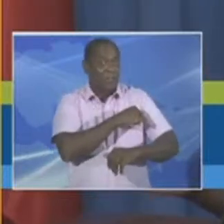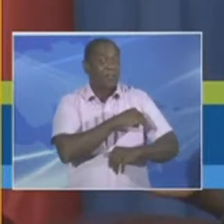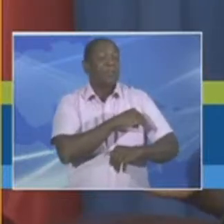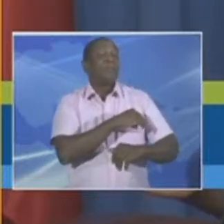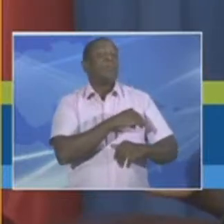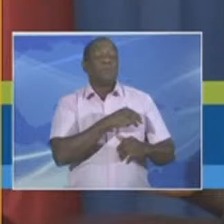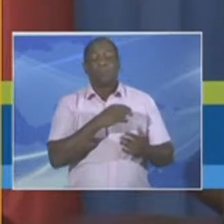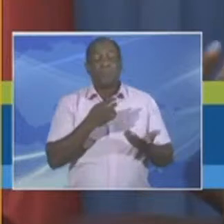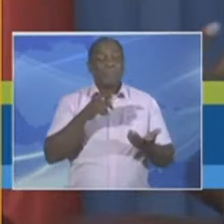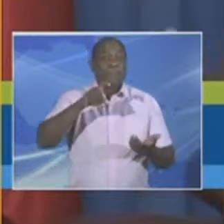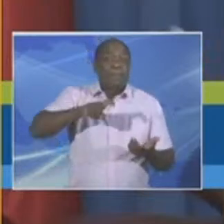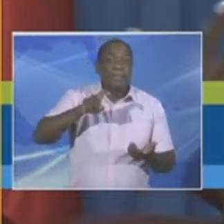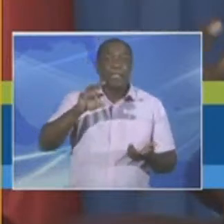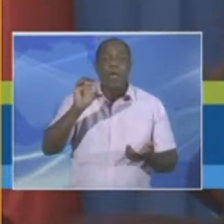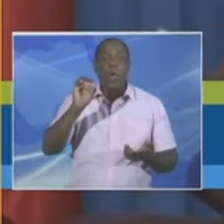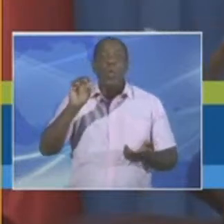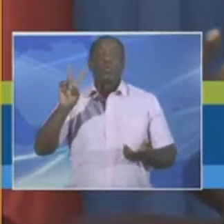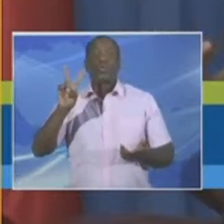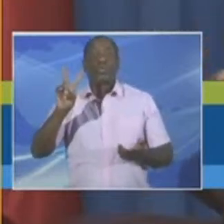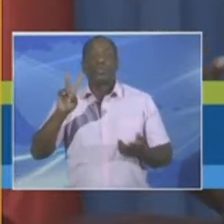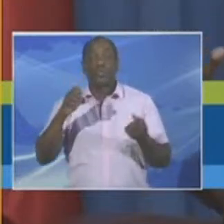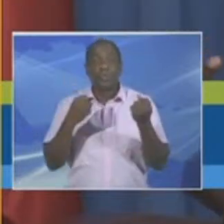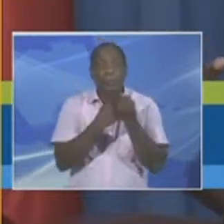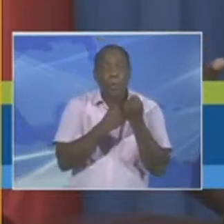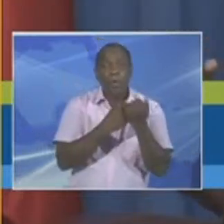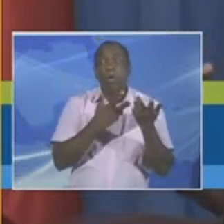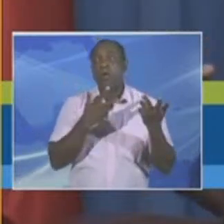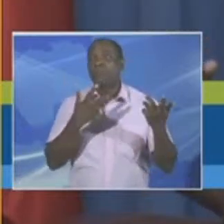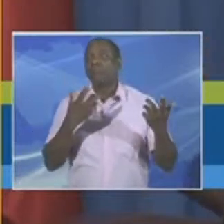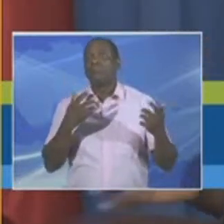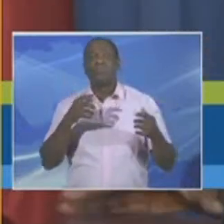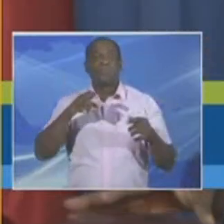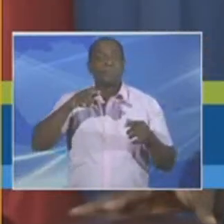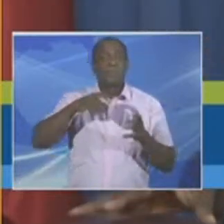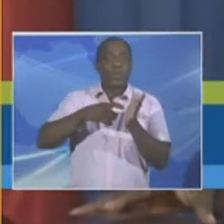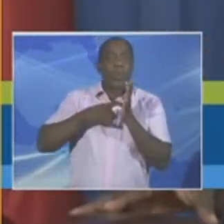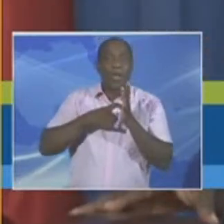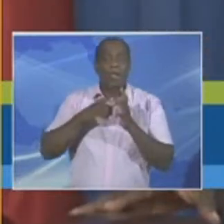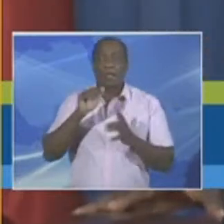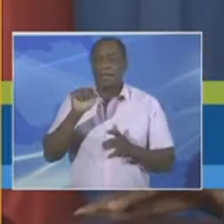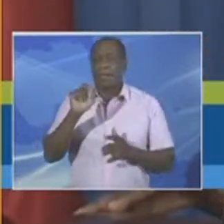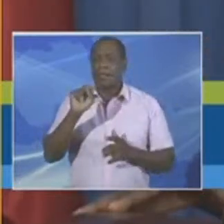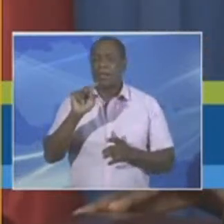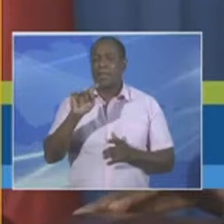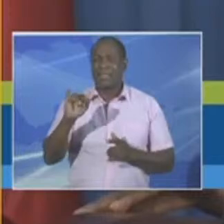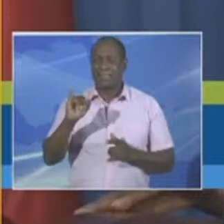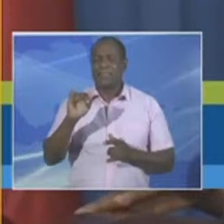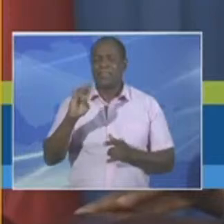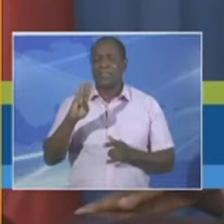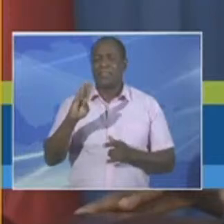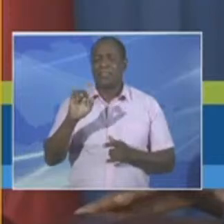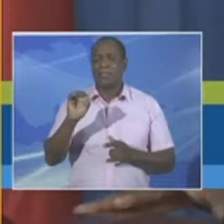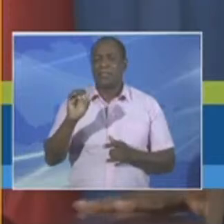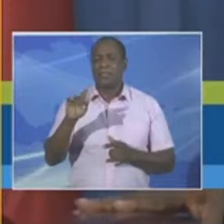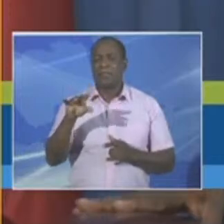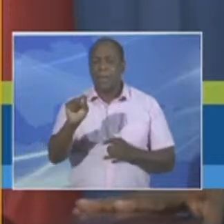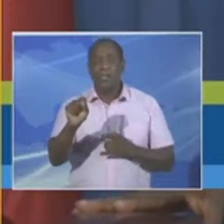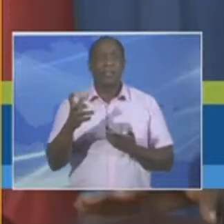etc., that has to be provided within the hospital setting. And so those patients are seeking medical